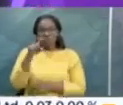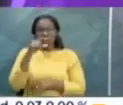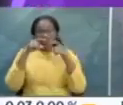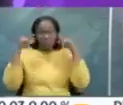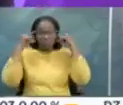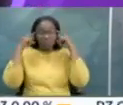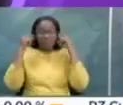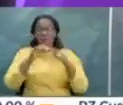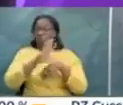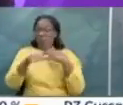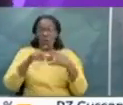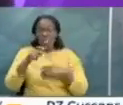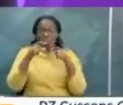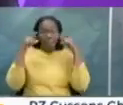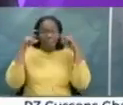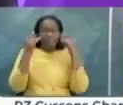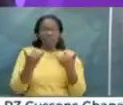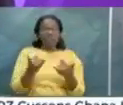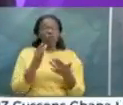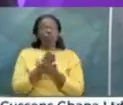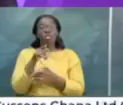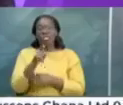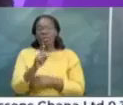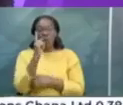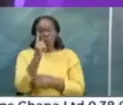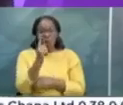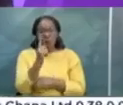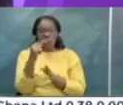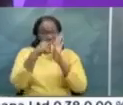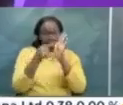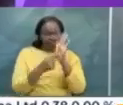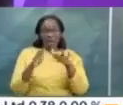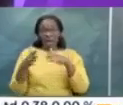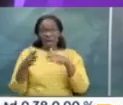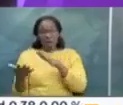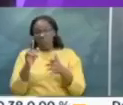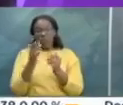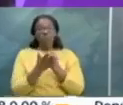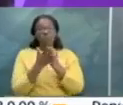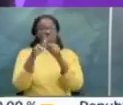needs masks right now. And it's the one regulation on how you can help